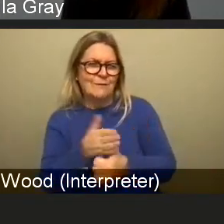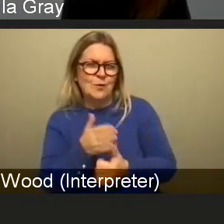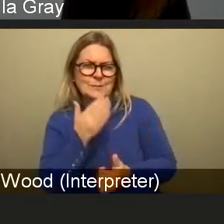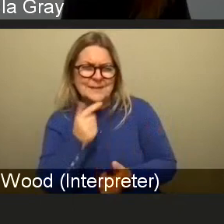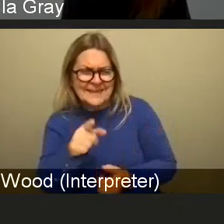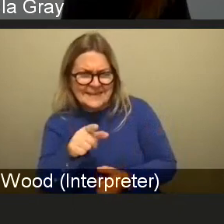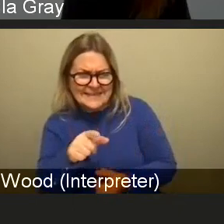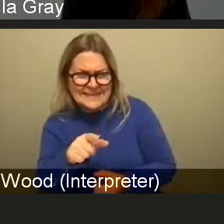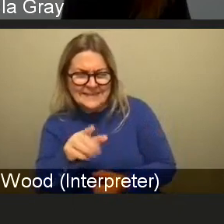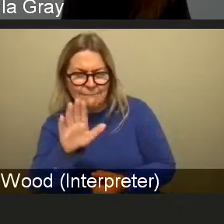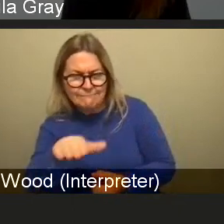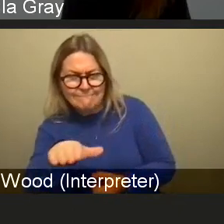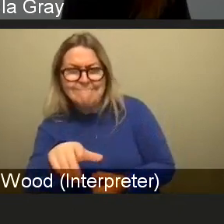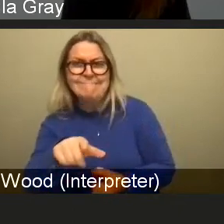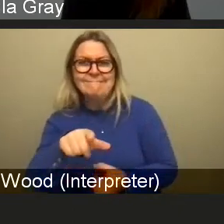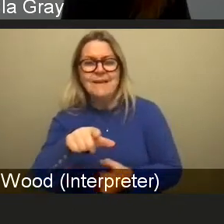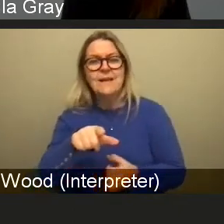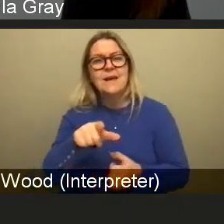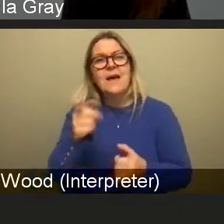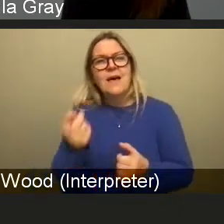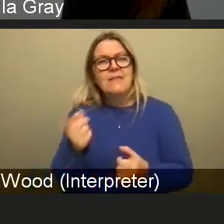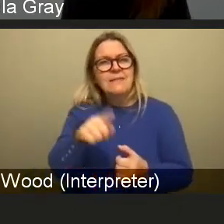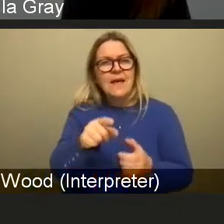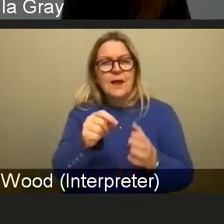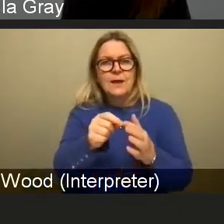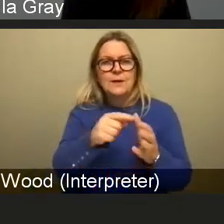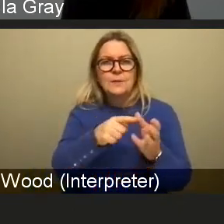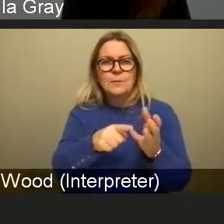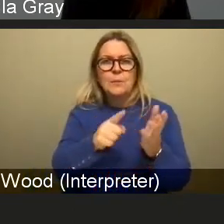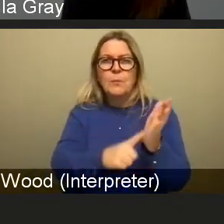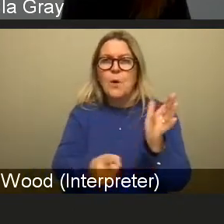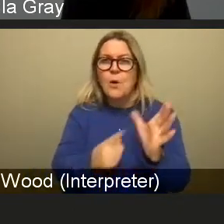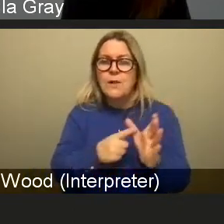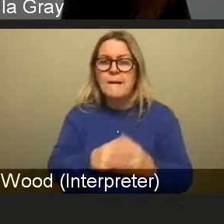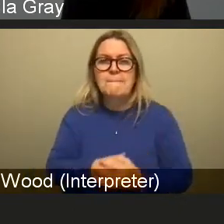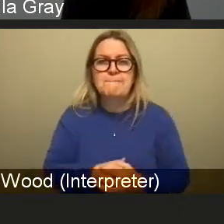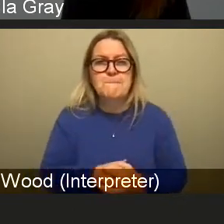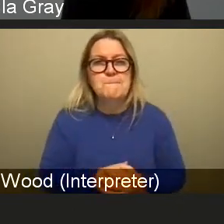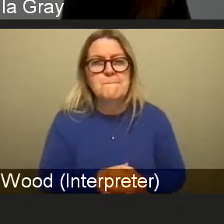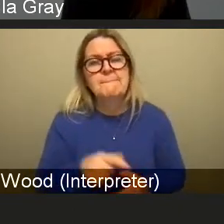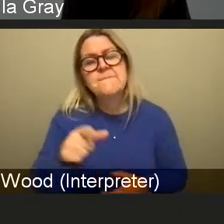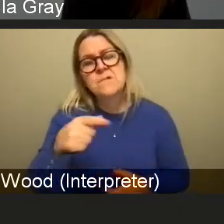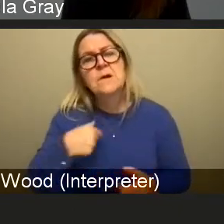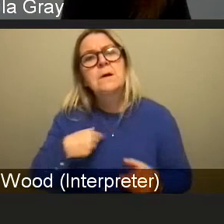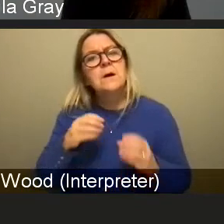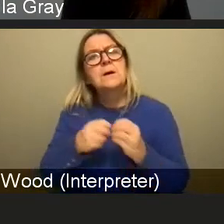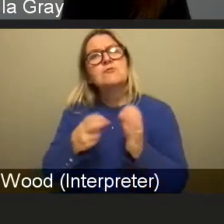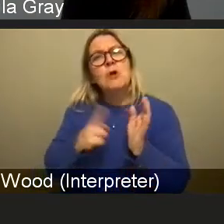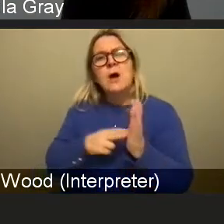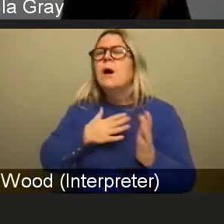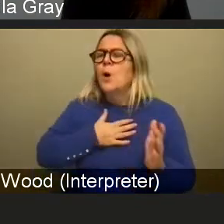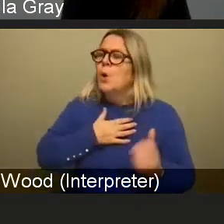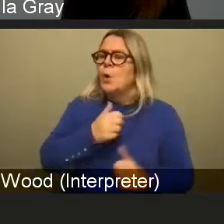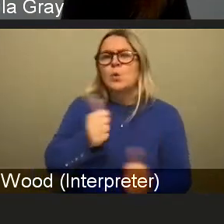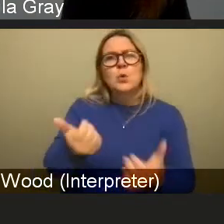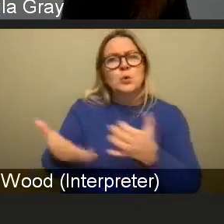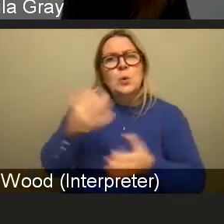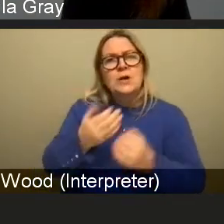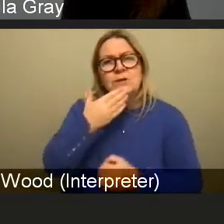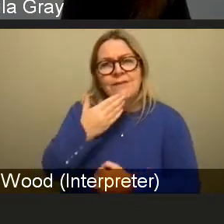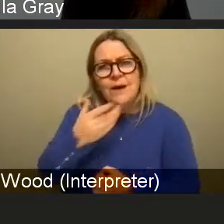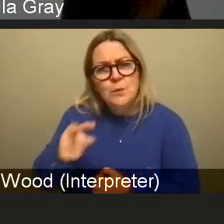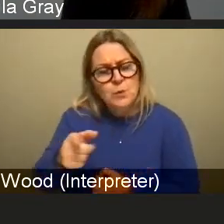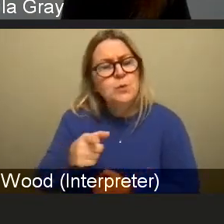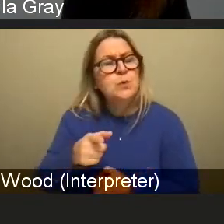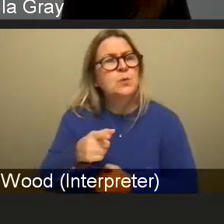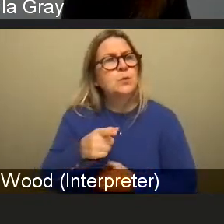and then I'll go to Paula after that. I think it's such a good question, and it resonates so much with our experience